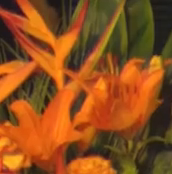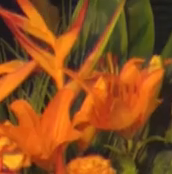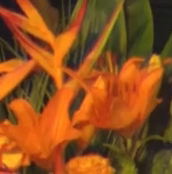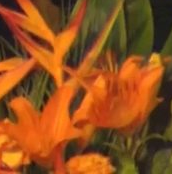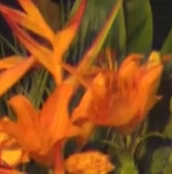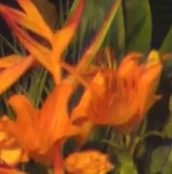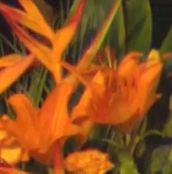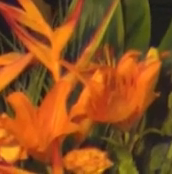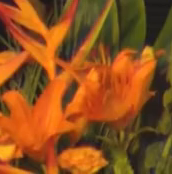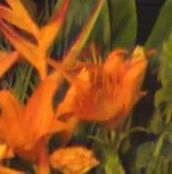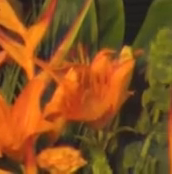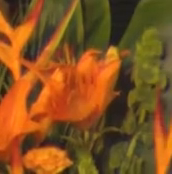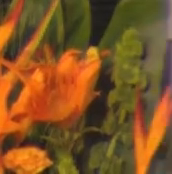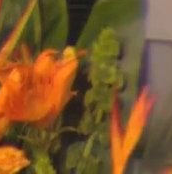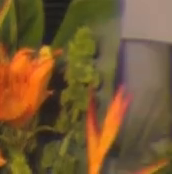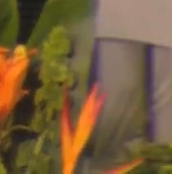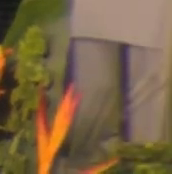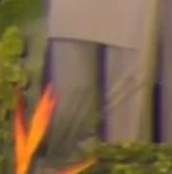Nazareth Quiroz.